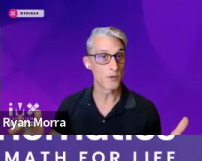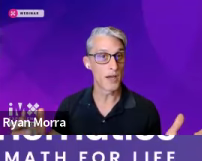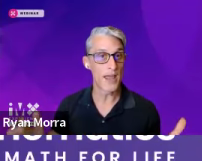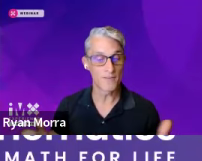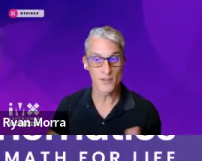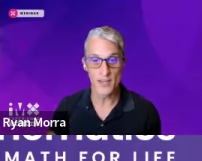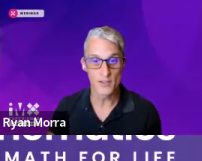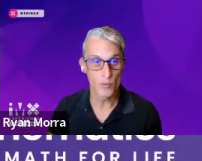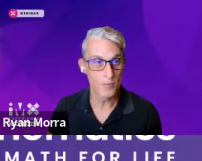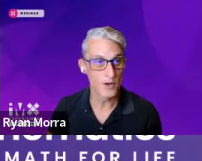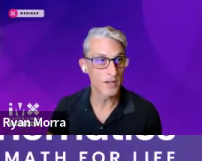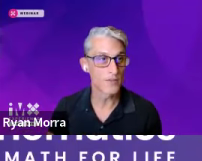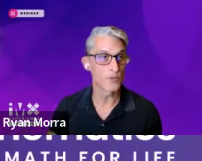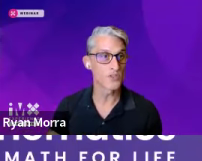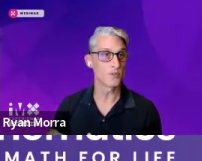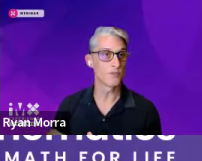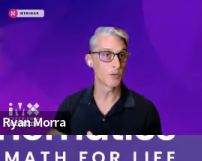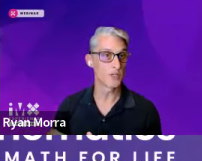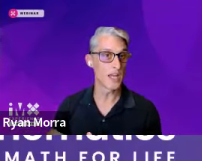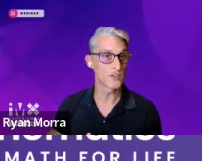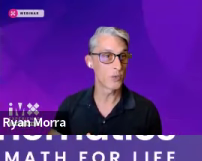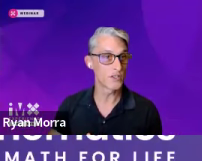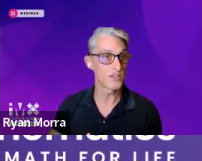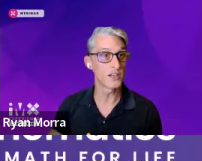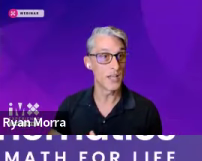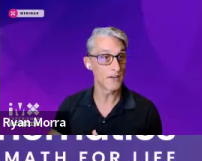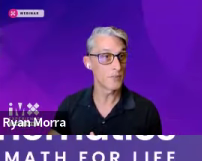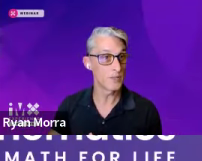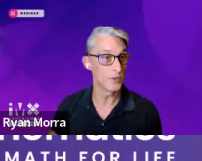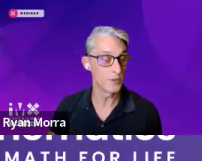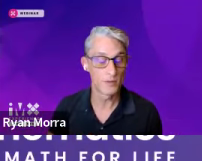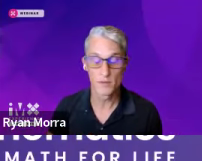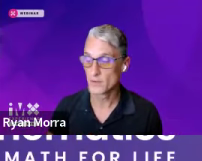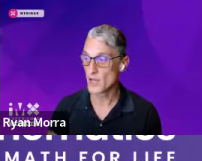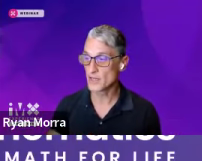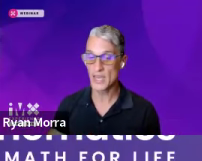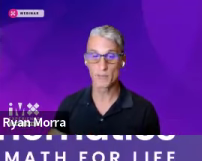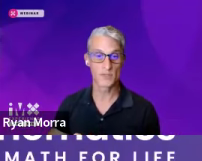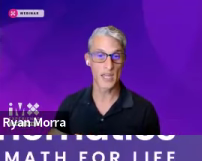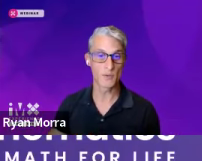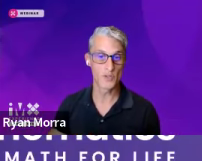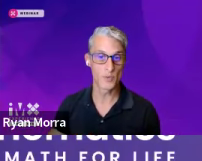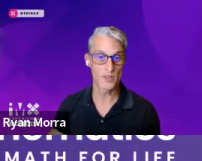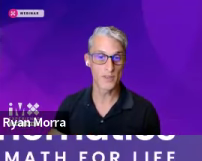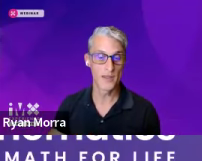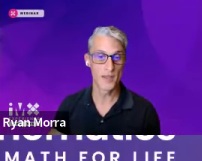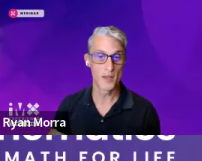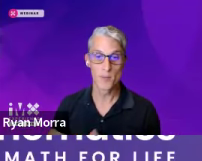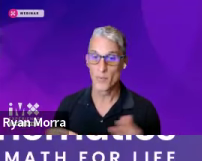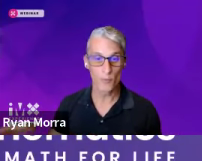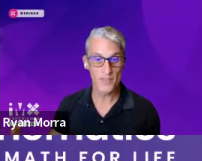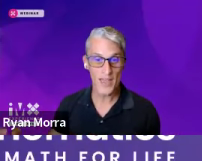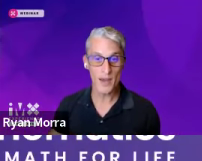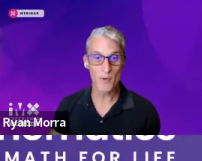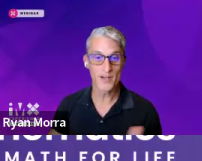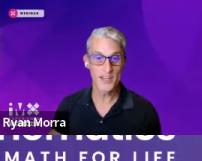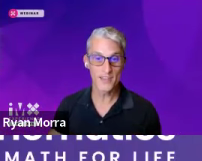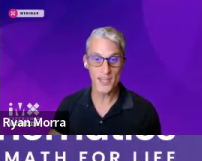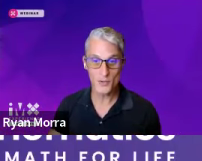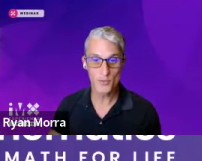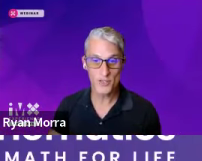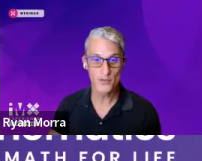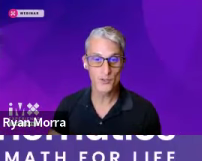email that might go out after the end of the webinar if there were some frequently asked questions that a lot of people came to us with. But with that,